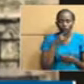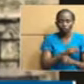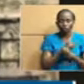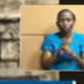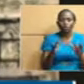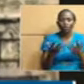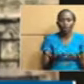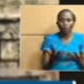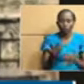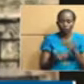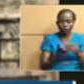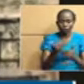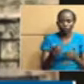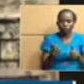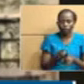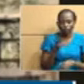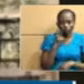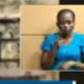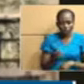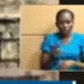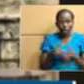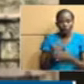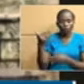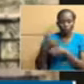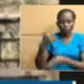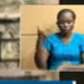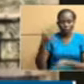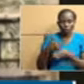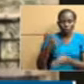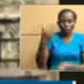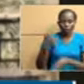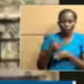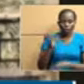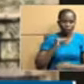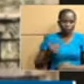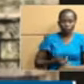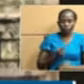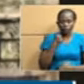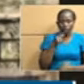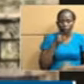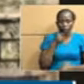out. When we look at cross-border traders, women especially, we find that the men are